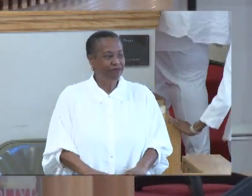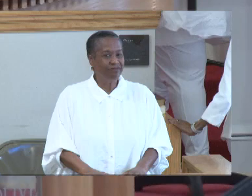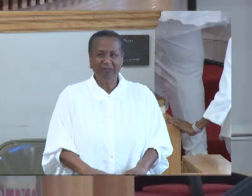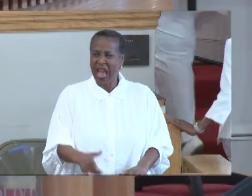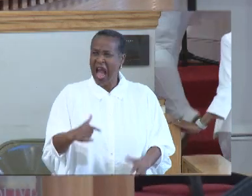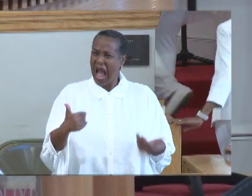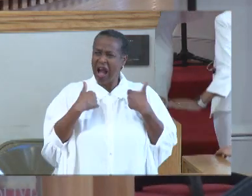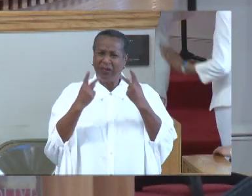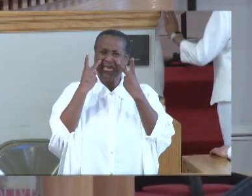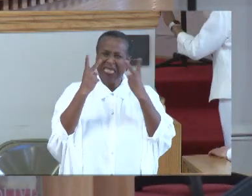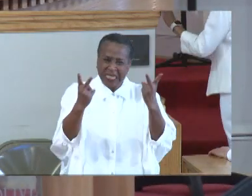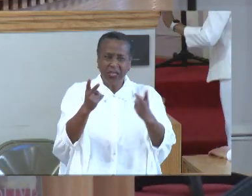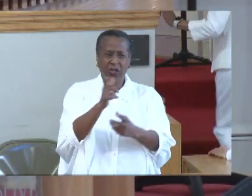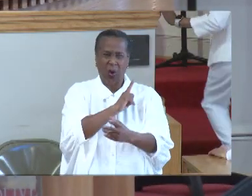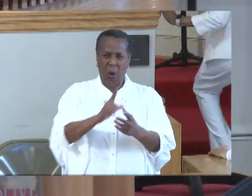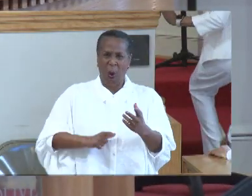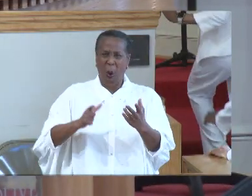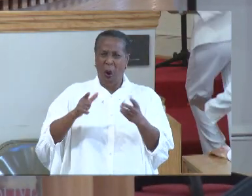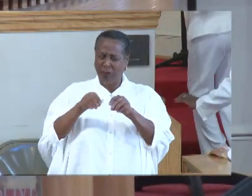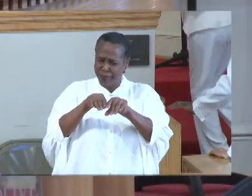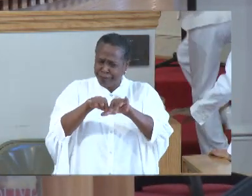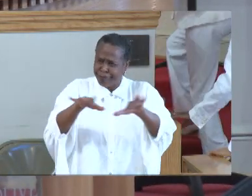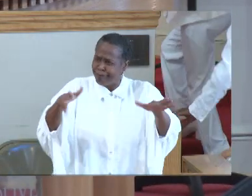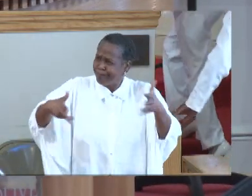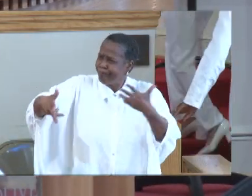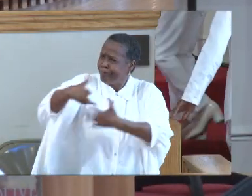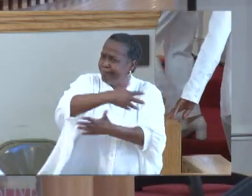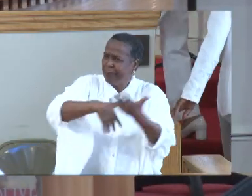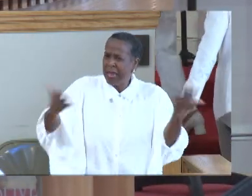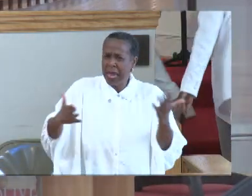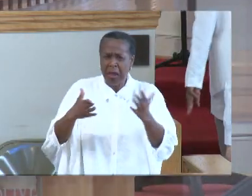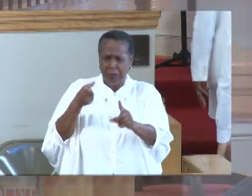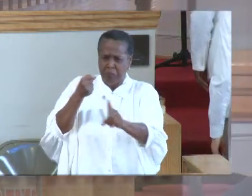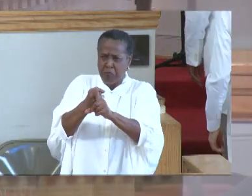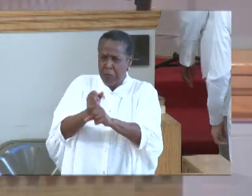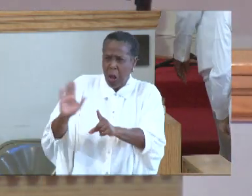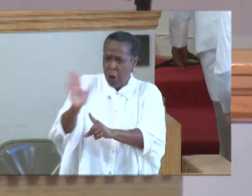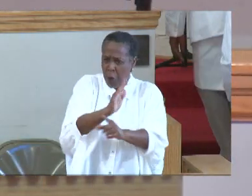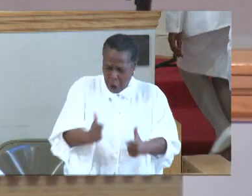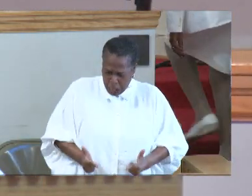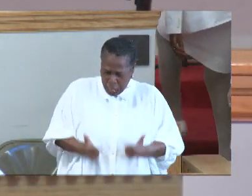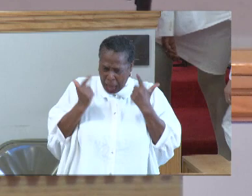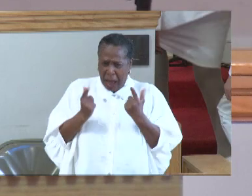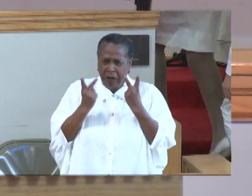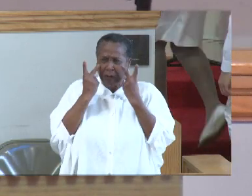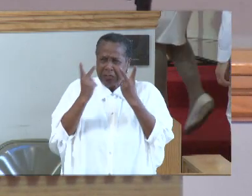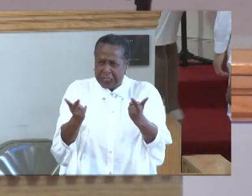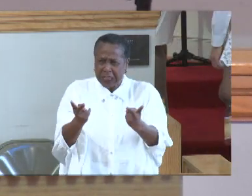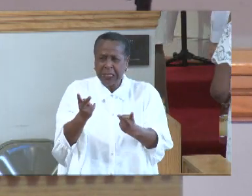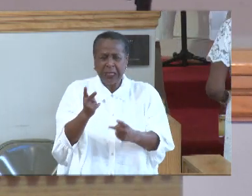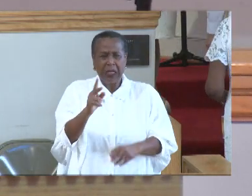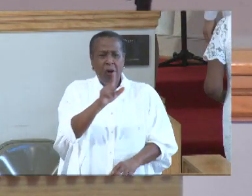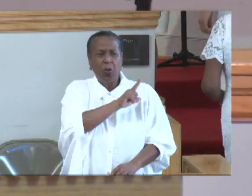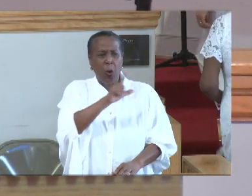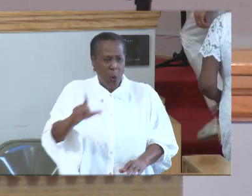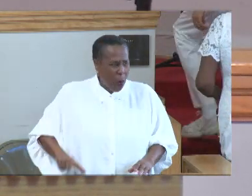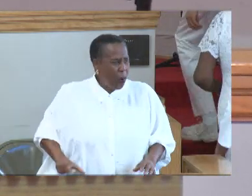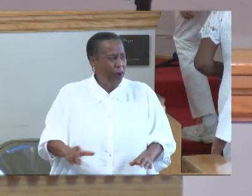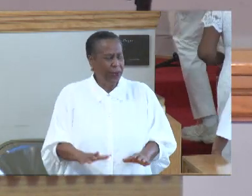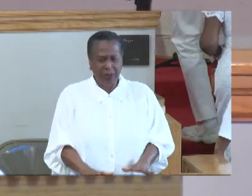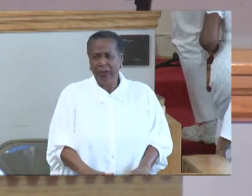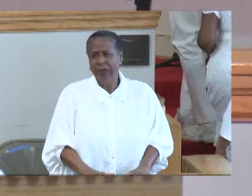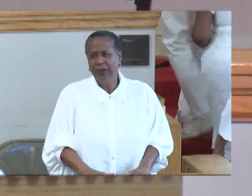I've seen him move in this congregation. I've seen him move in your lives. I've seen the Lord.